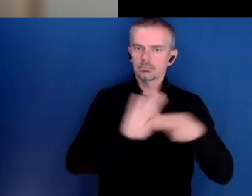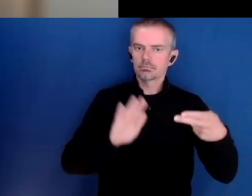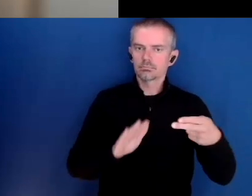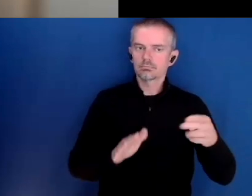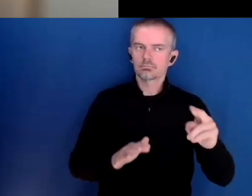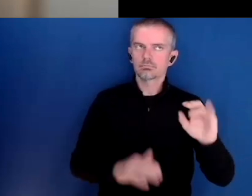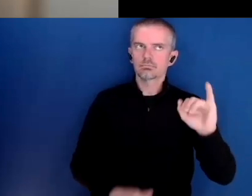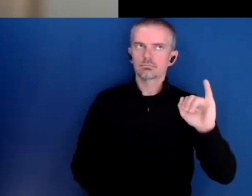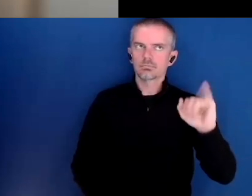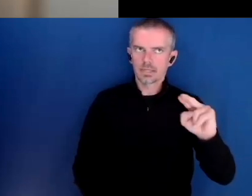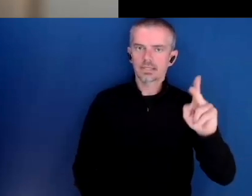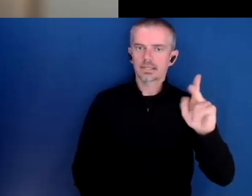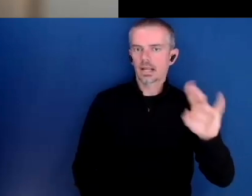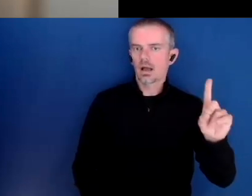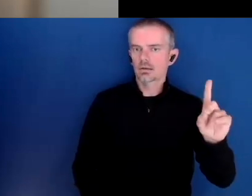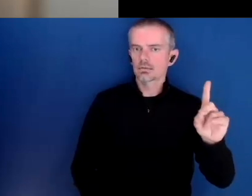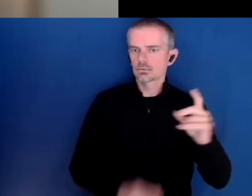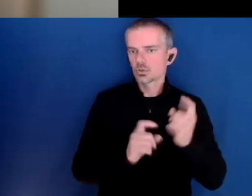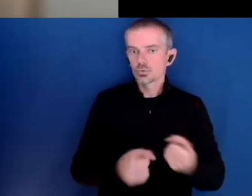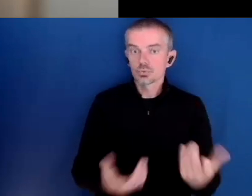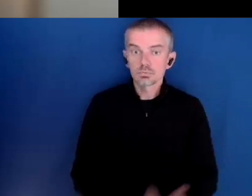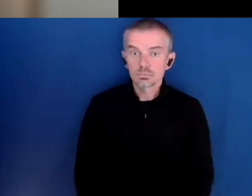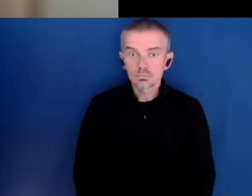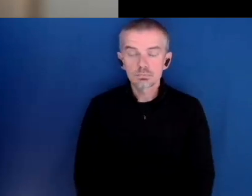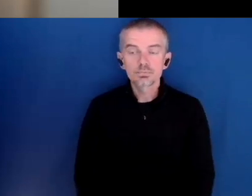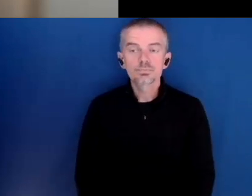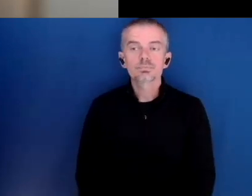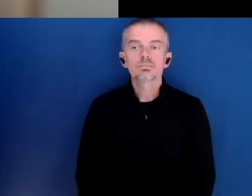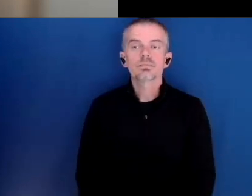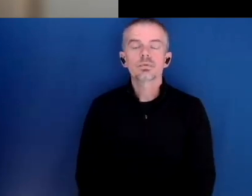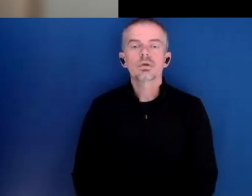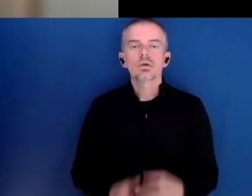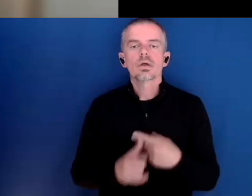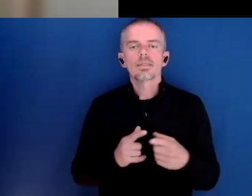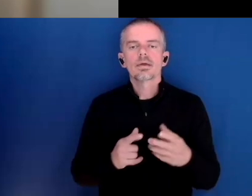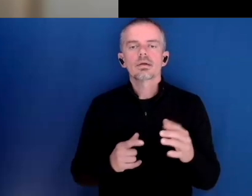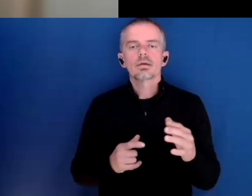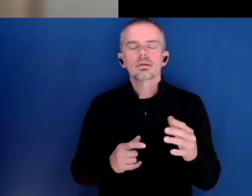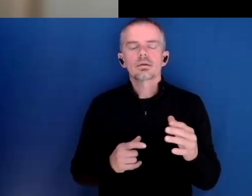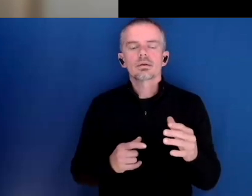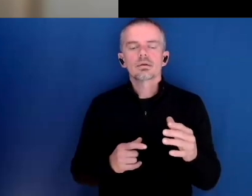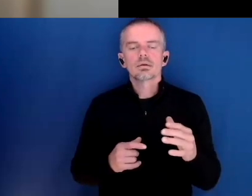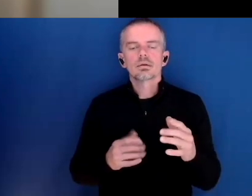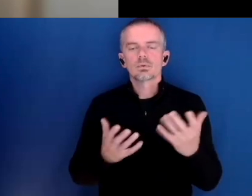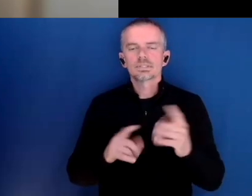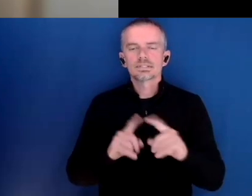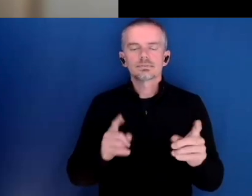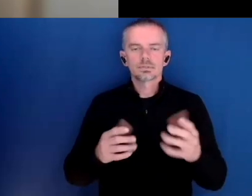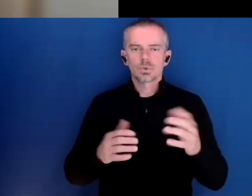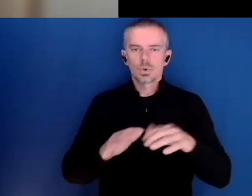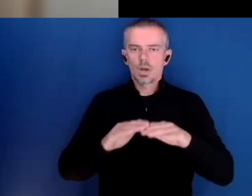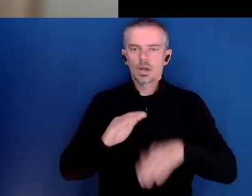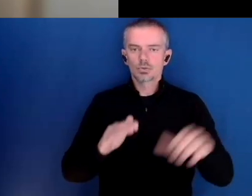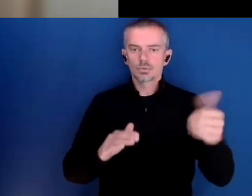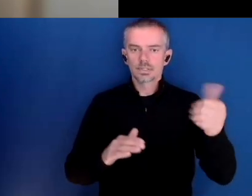in-kind contributions. So, and then splitting between the differences, anything under 10%,